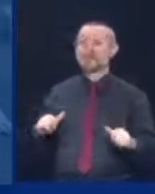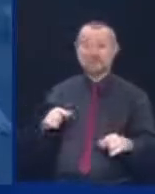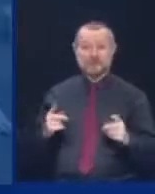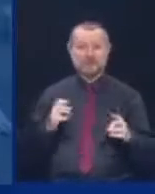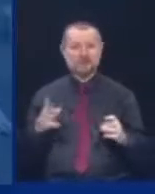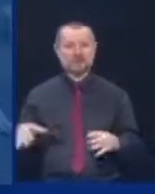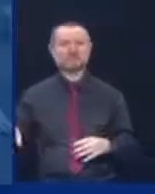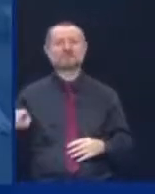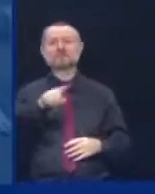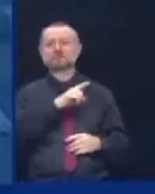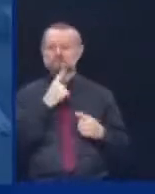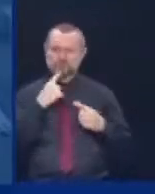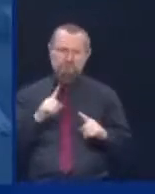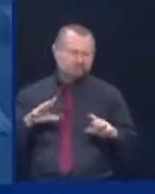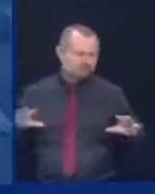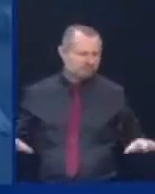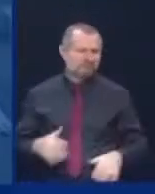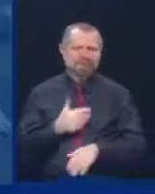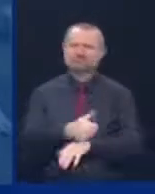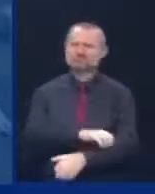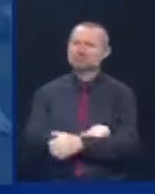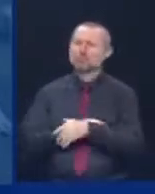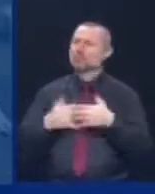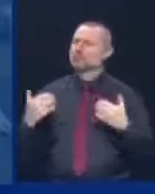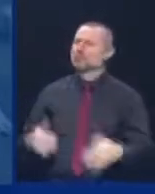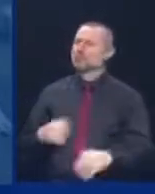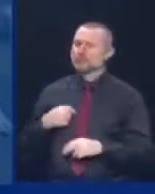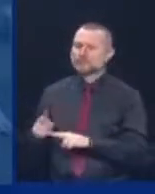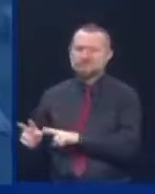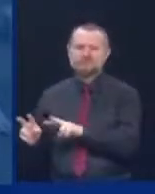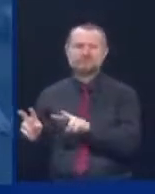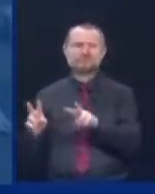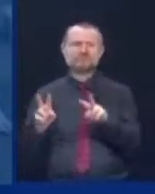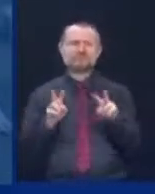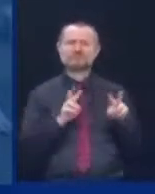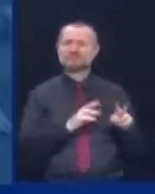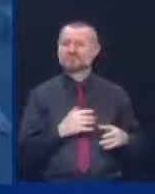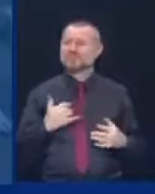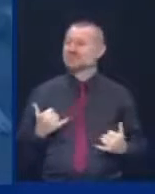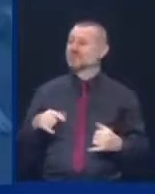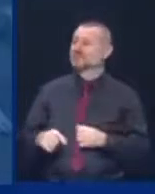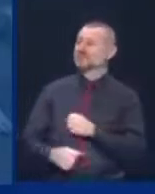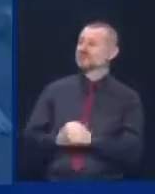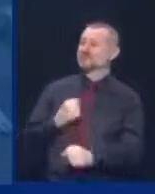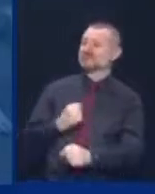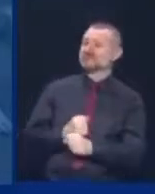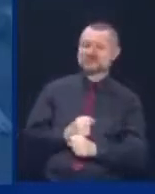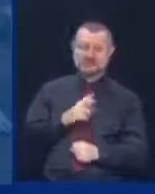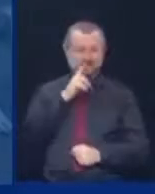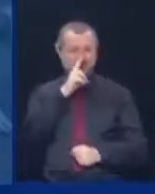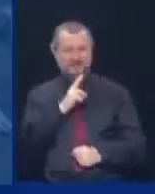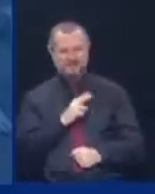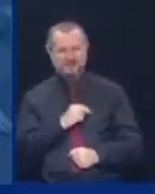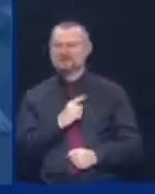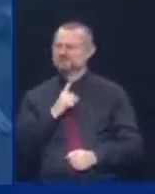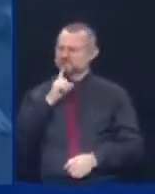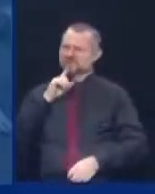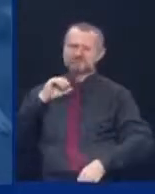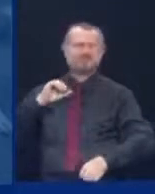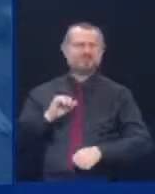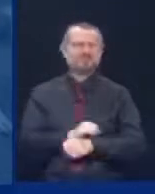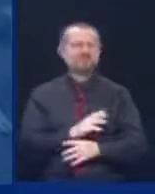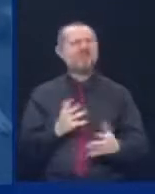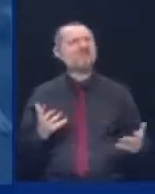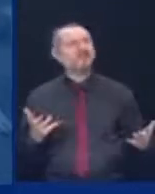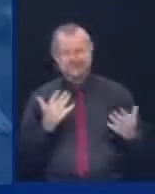a generation. And let's think of Thanksgiving as a time to, yes, really give thanks to the